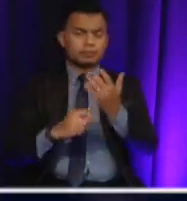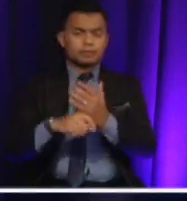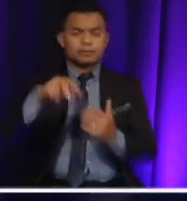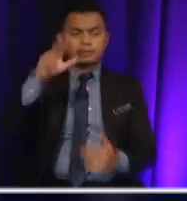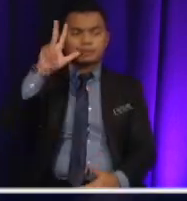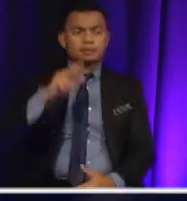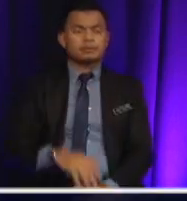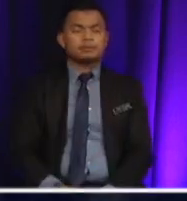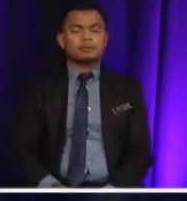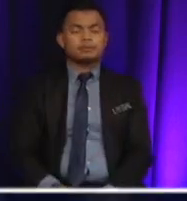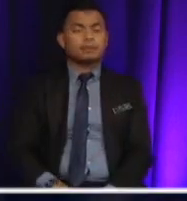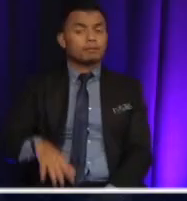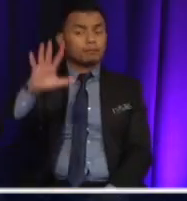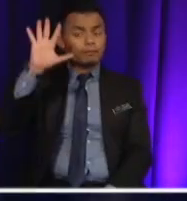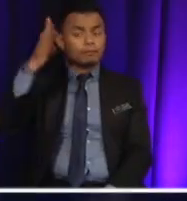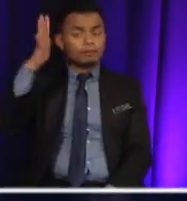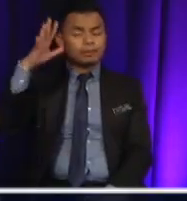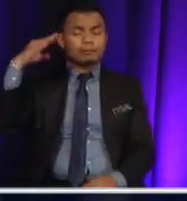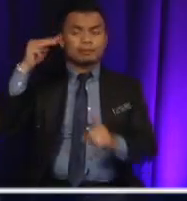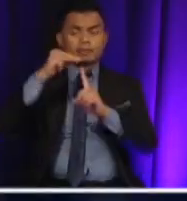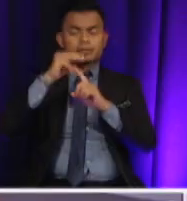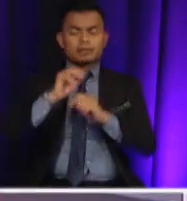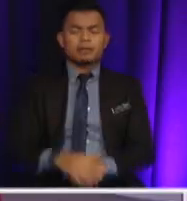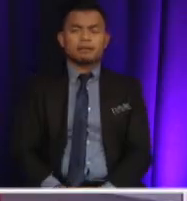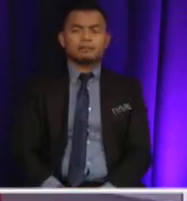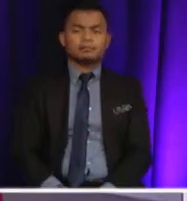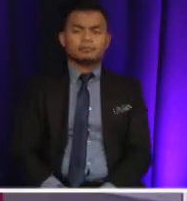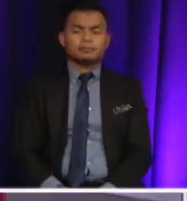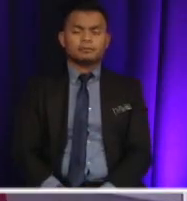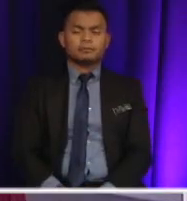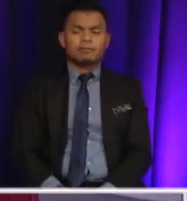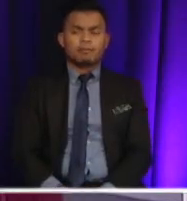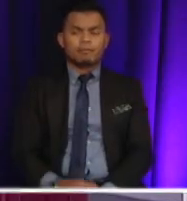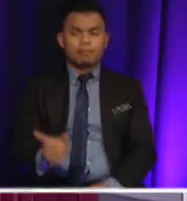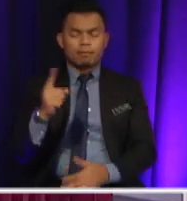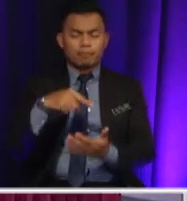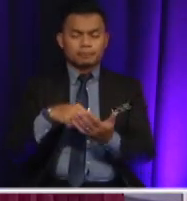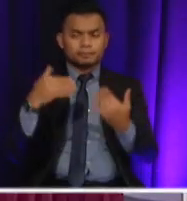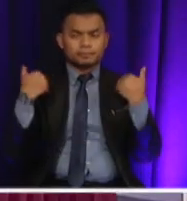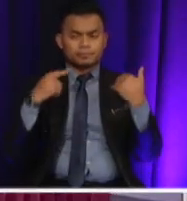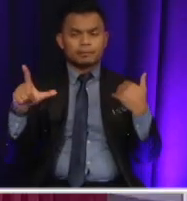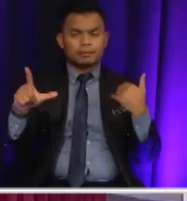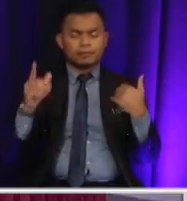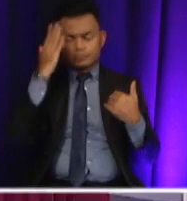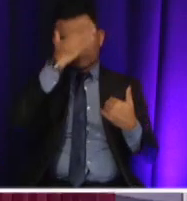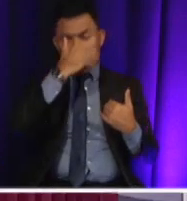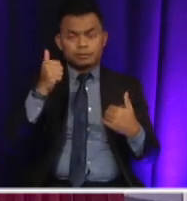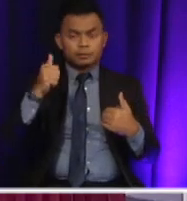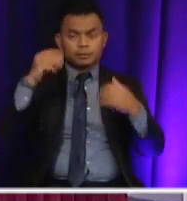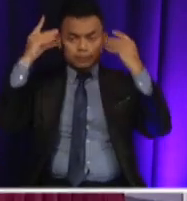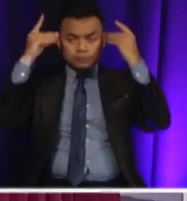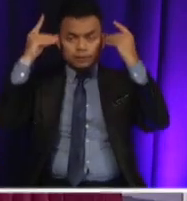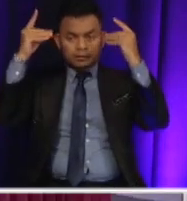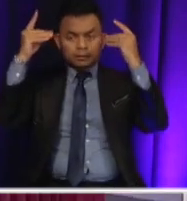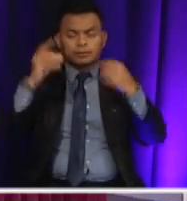so far. All right. That's quite... You're doing max, yeah. Yes. Yeah, I mean, this is the beauty about education. It goes across the board.